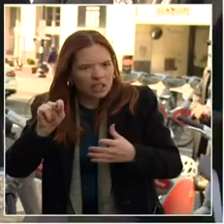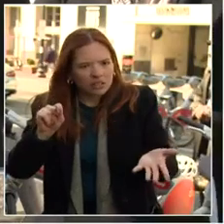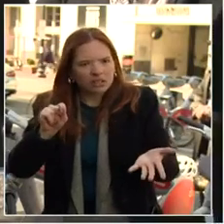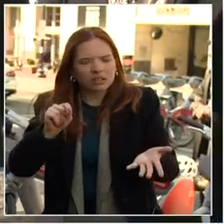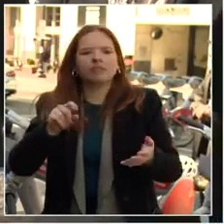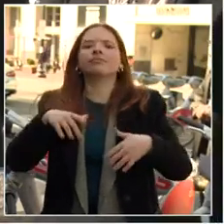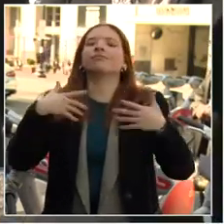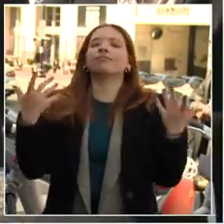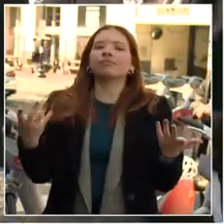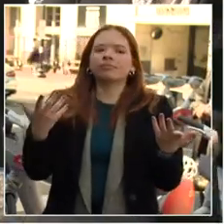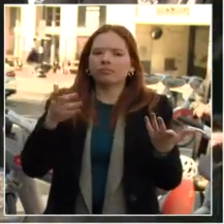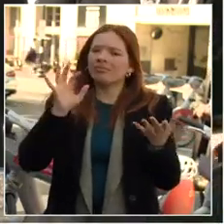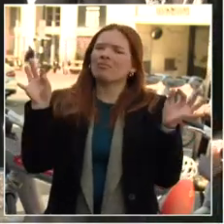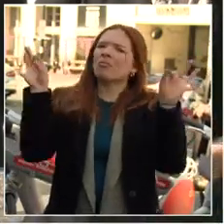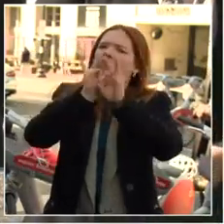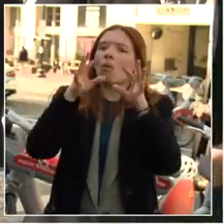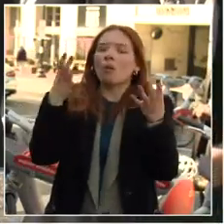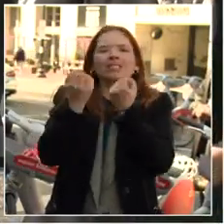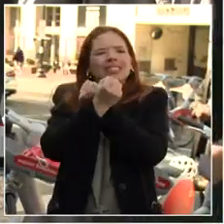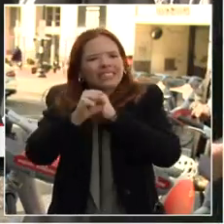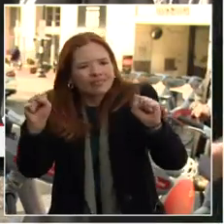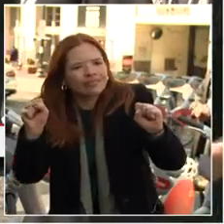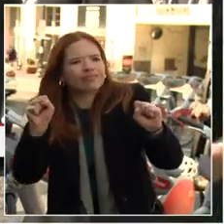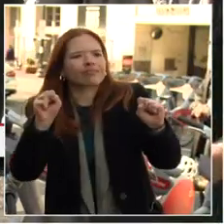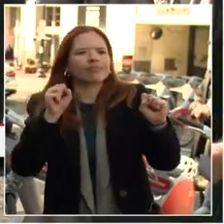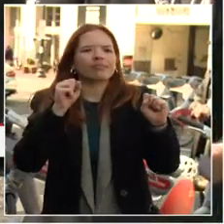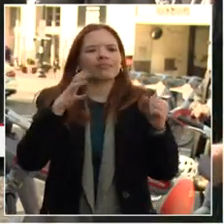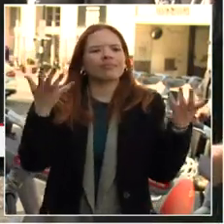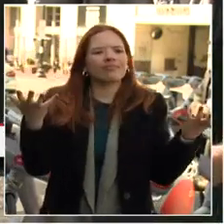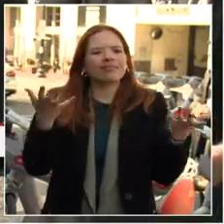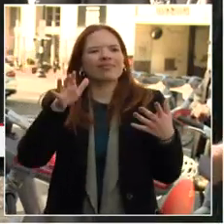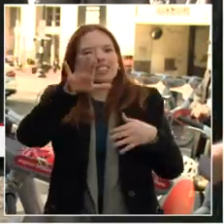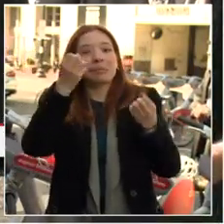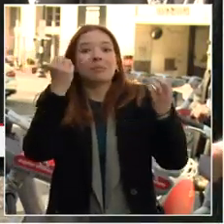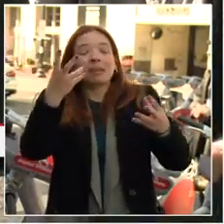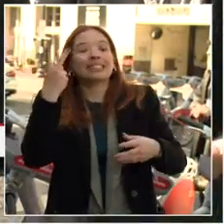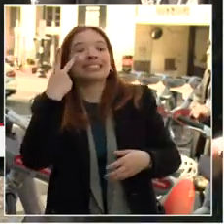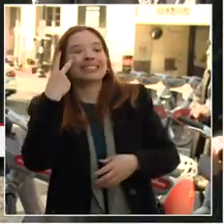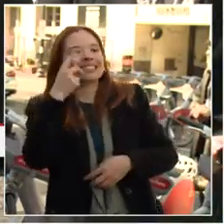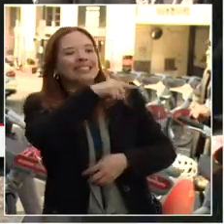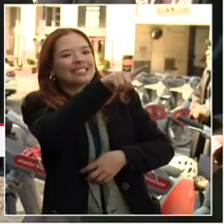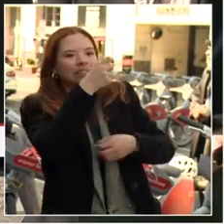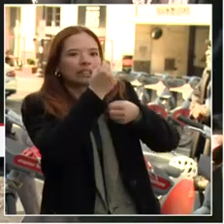safety behind this beautiful backdrop of the bike lane, or whether we're talking about climate